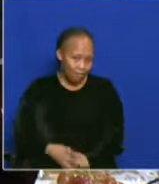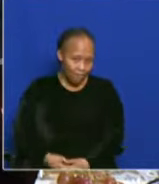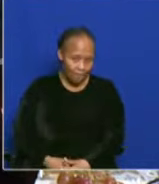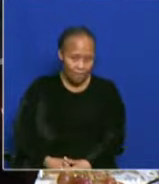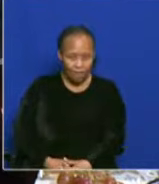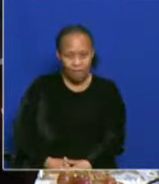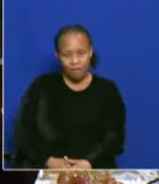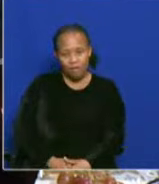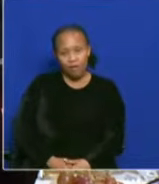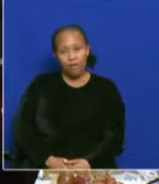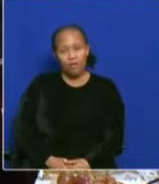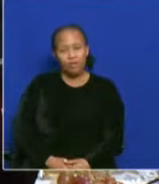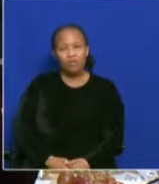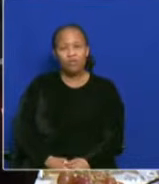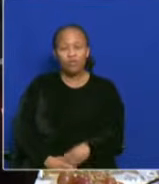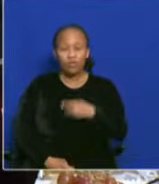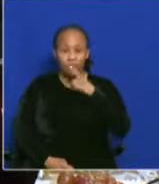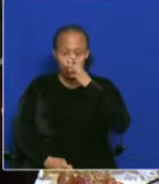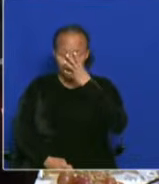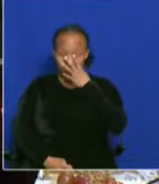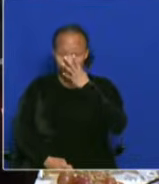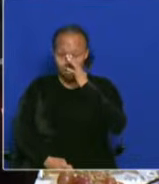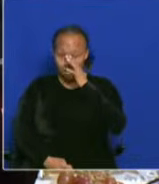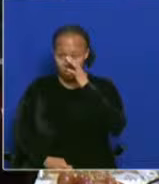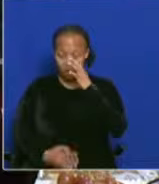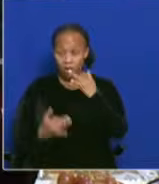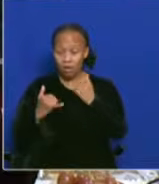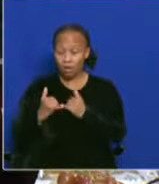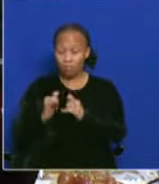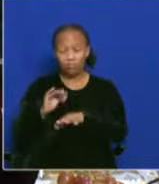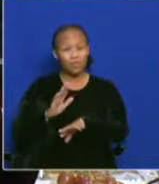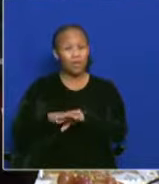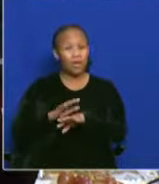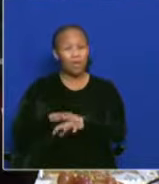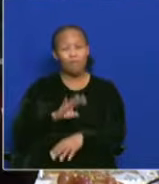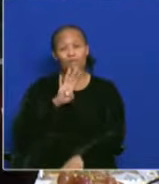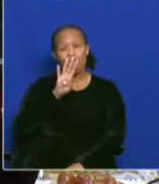And that was at 4:30 a.m.